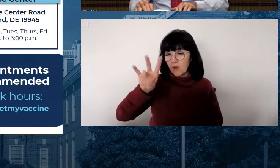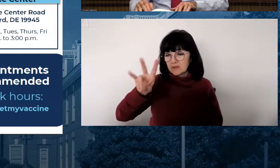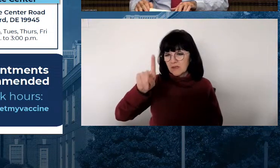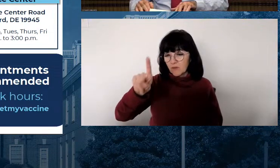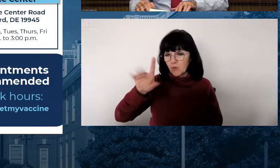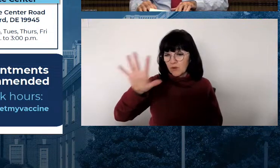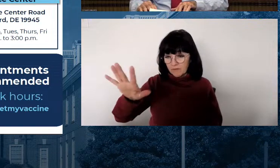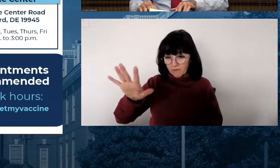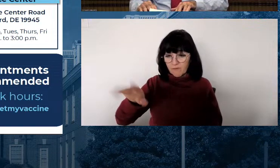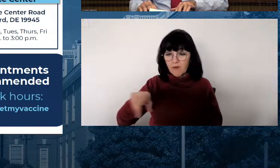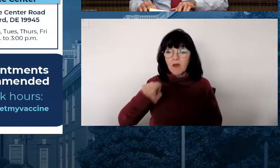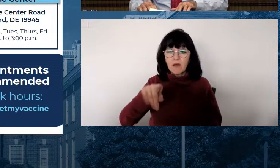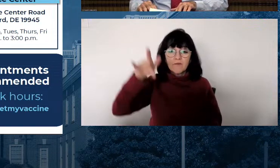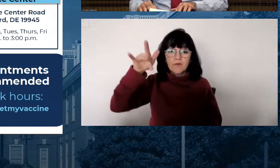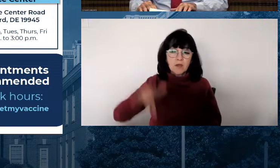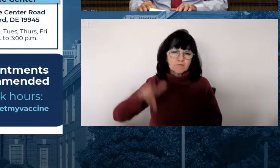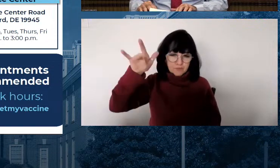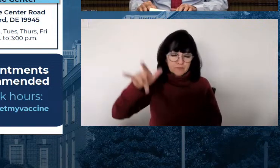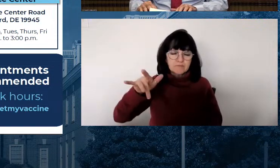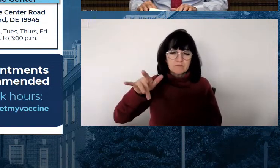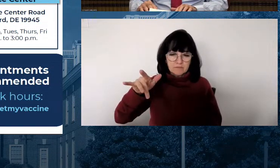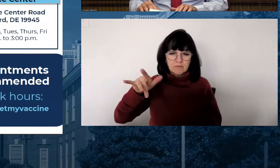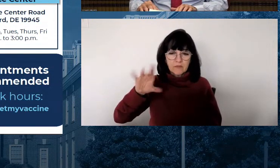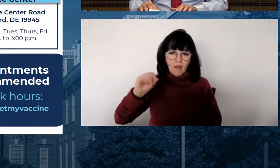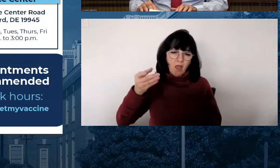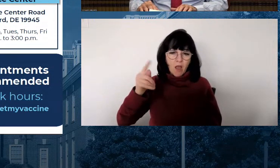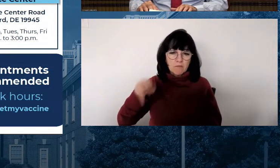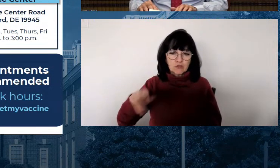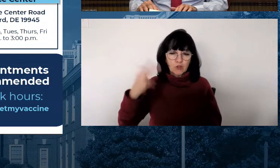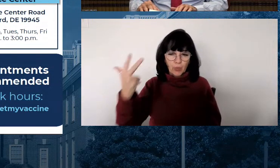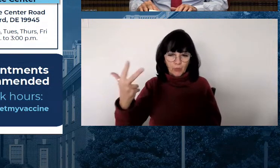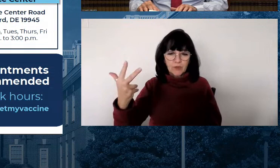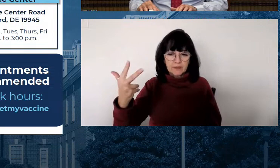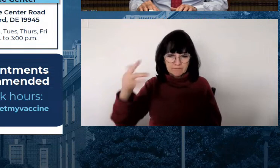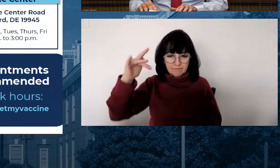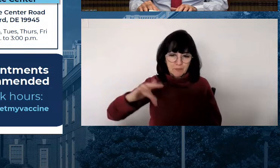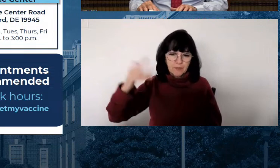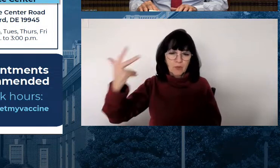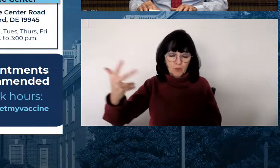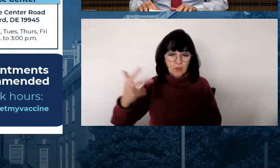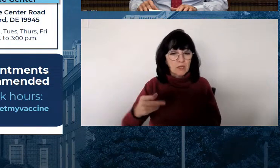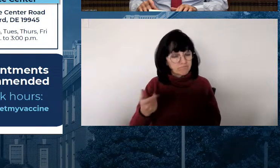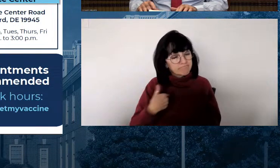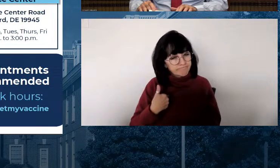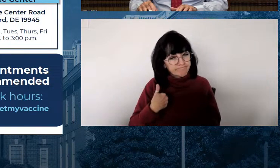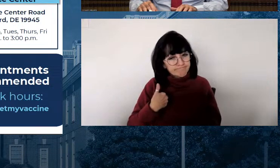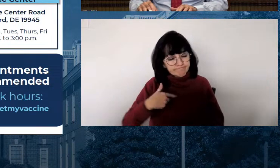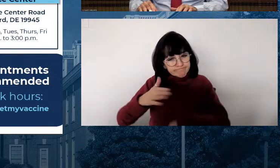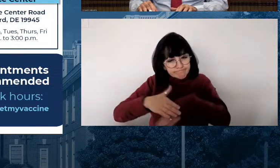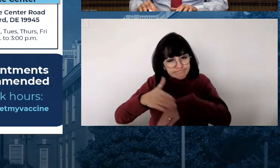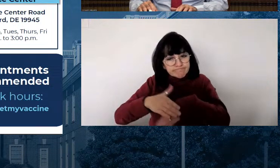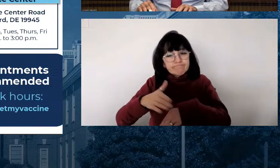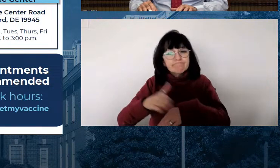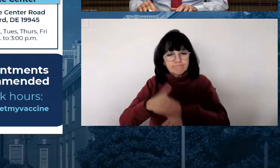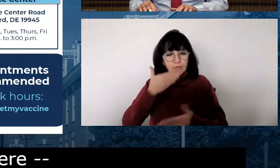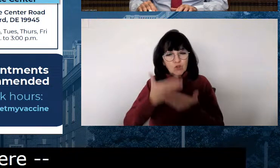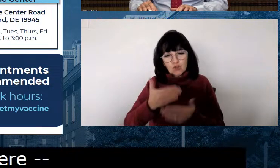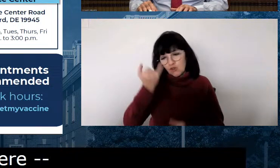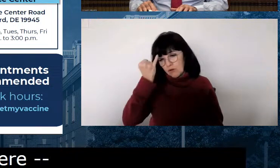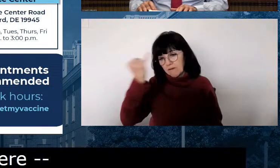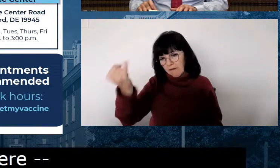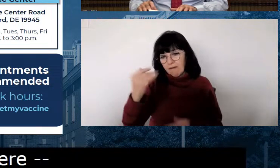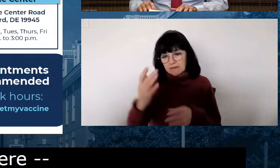833-643-1715, and go to option 3. You would be advised to get an appointment for these public health clinics. You can still